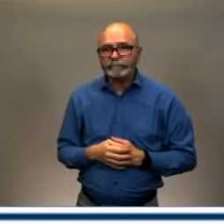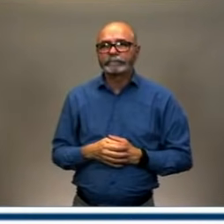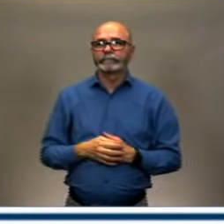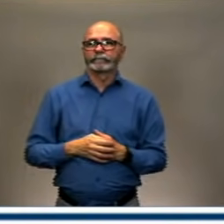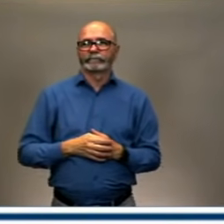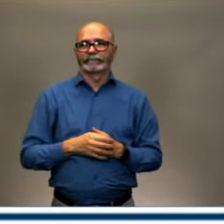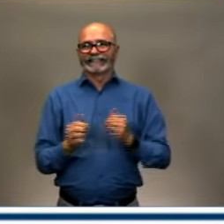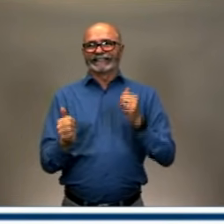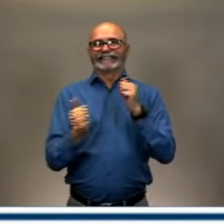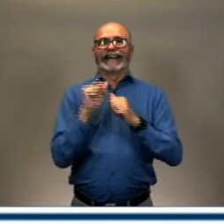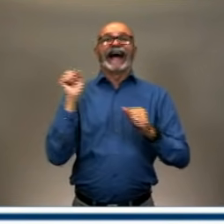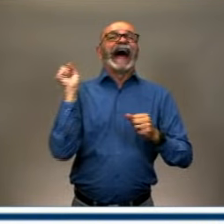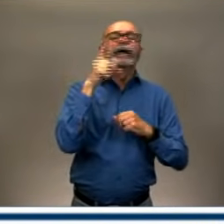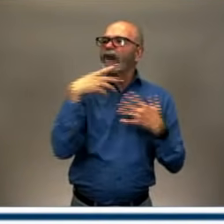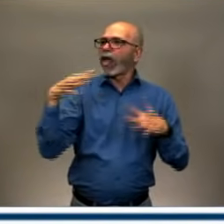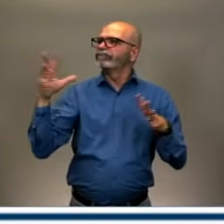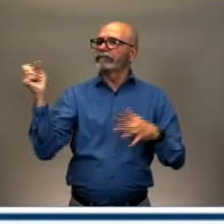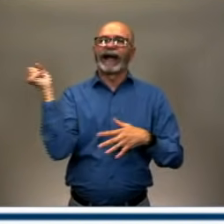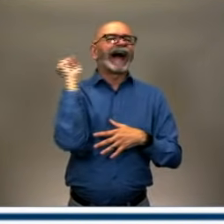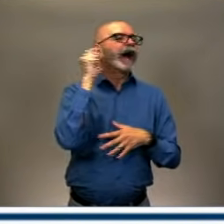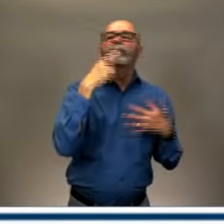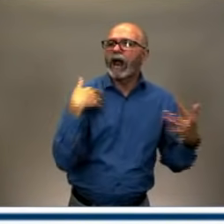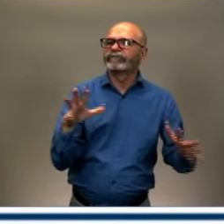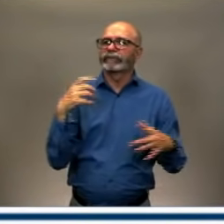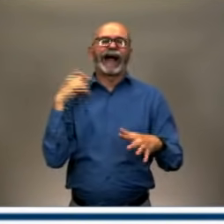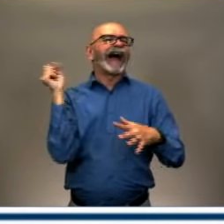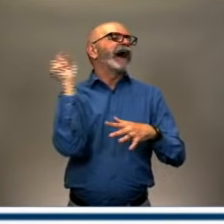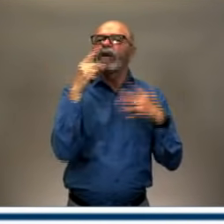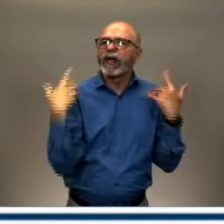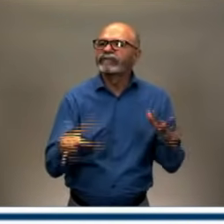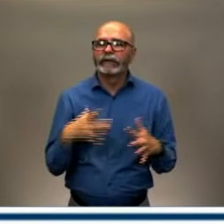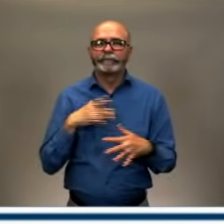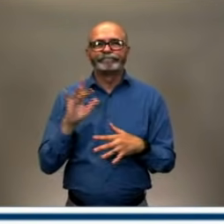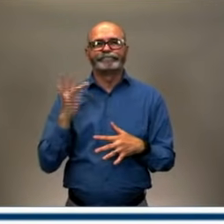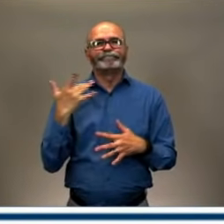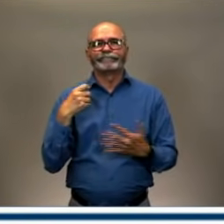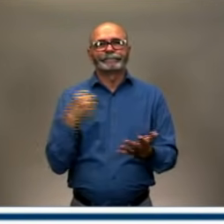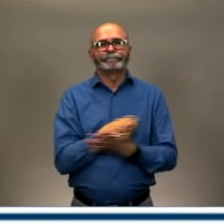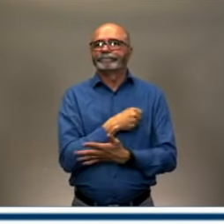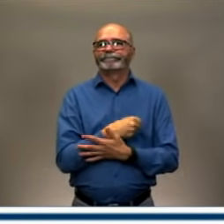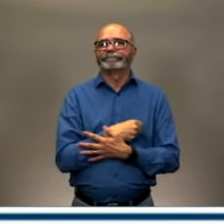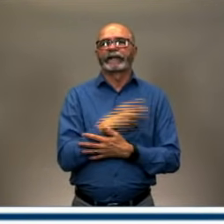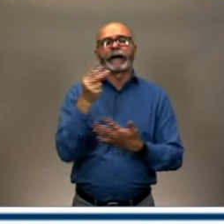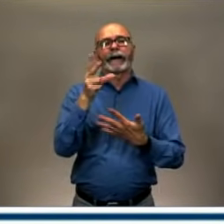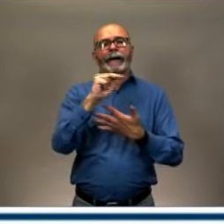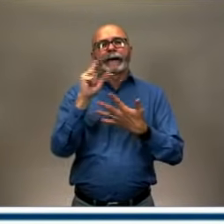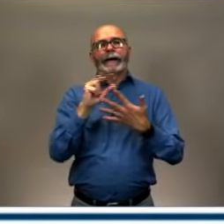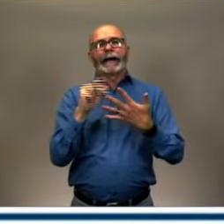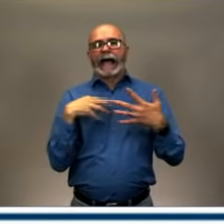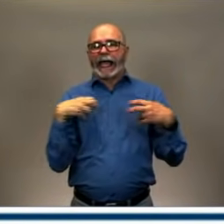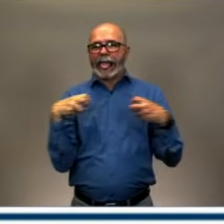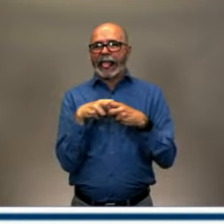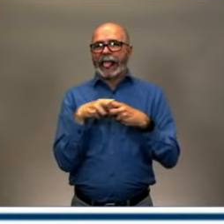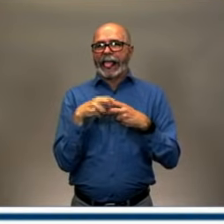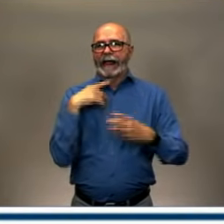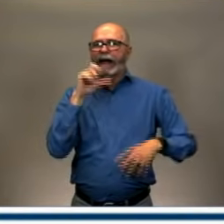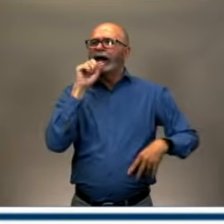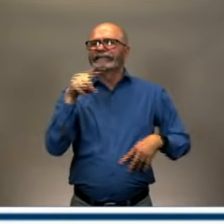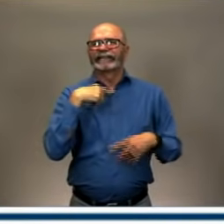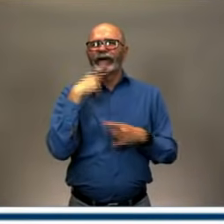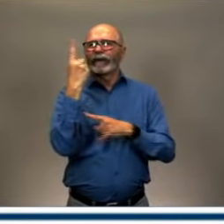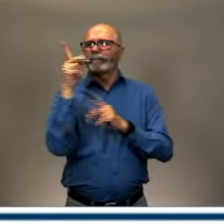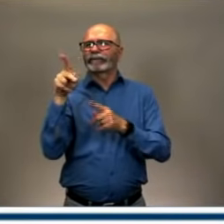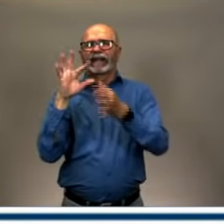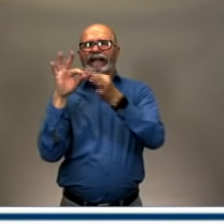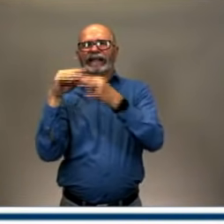list. I asked this at the technical briefing and didn't really understand the answer. The current vaccines are